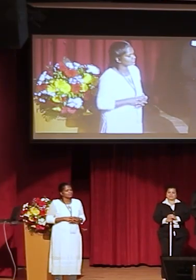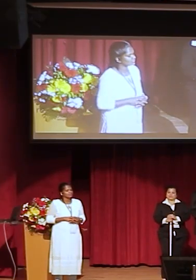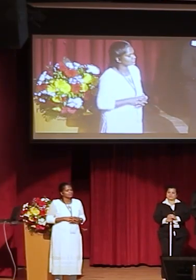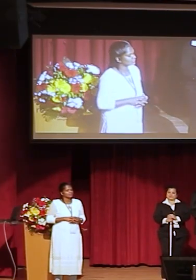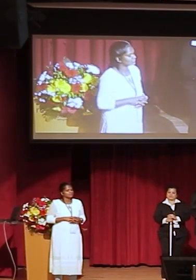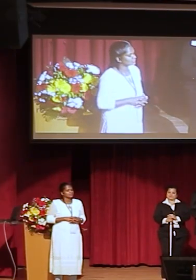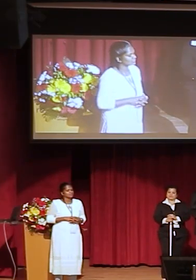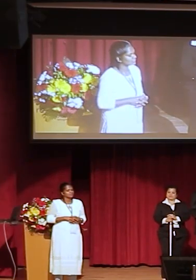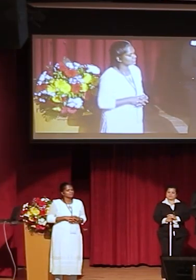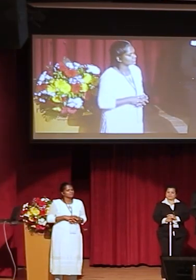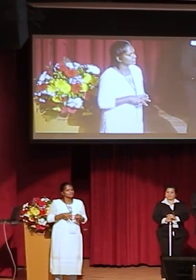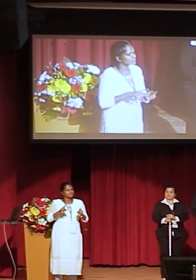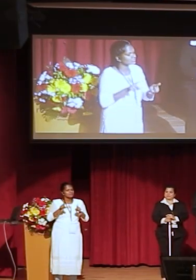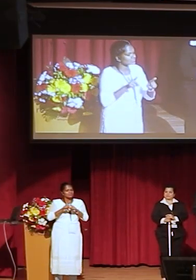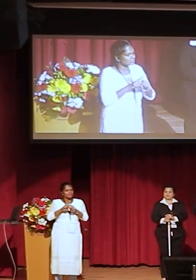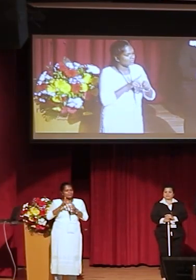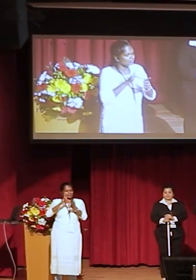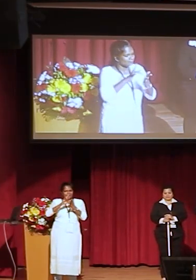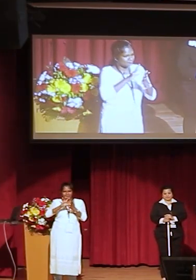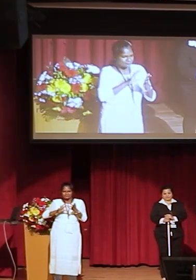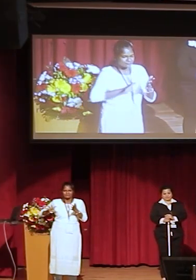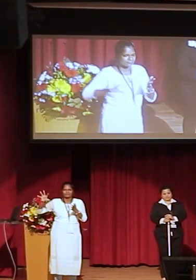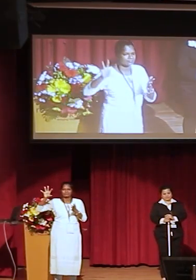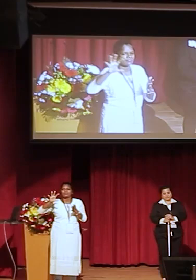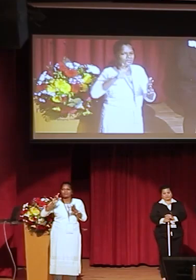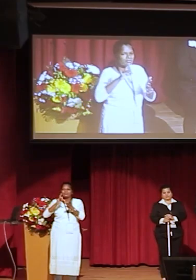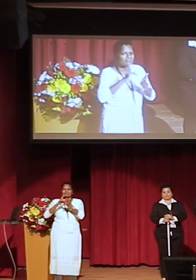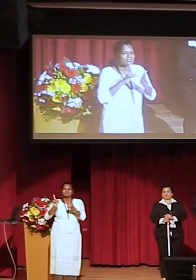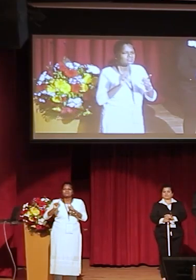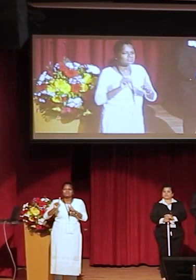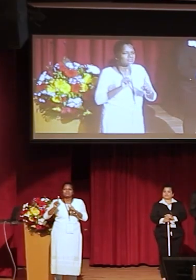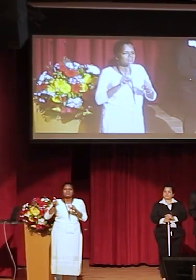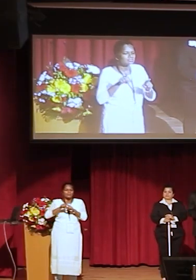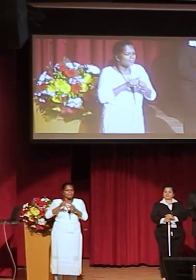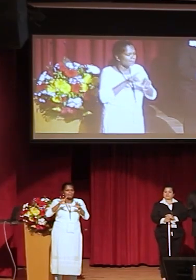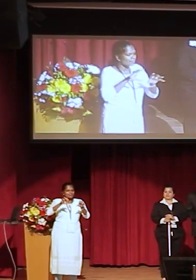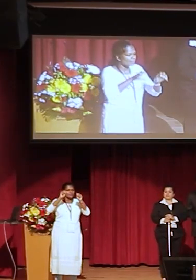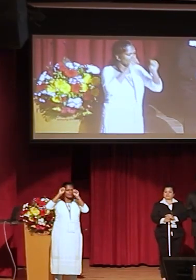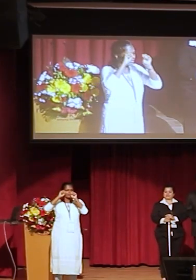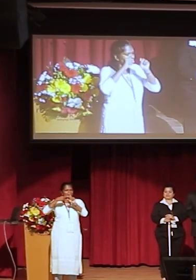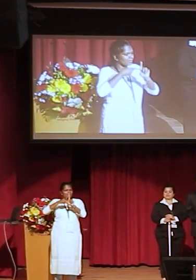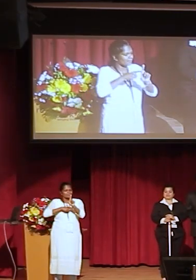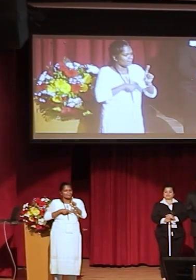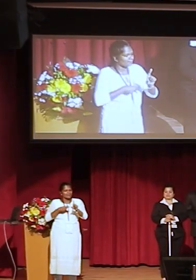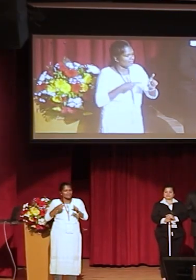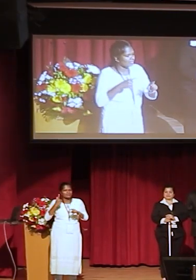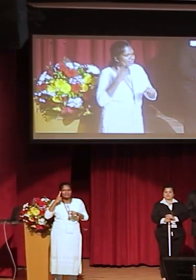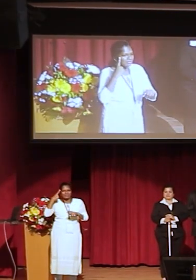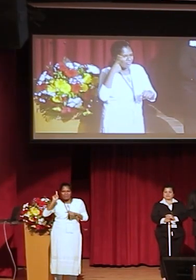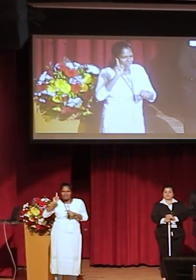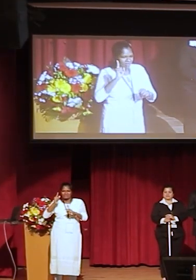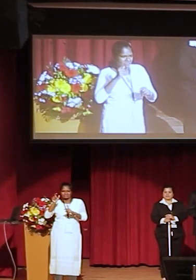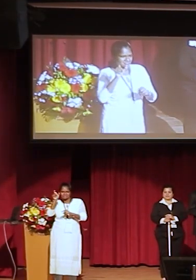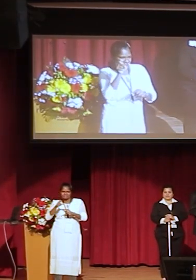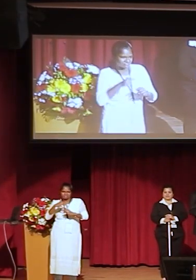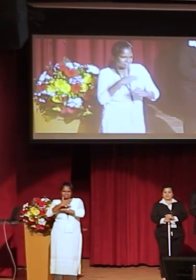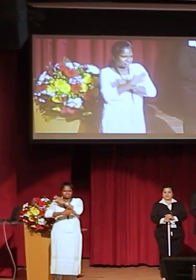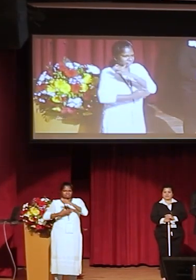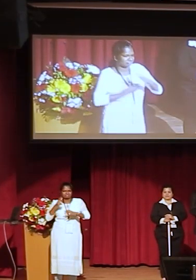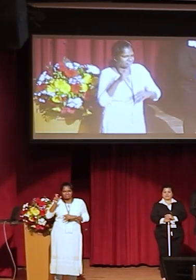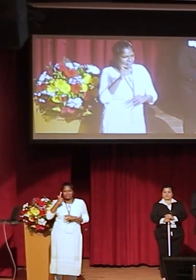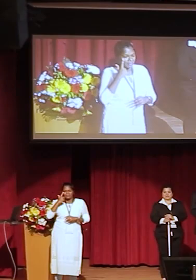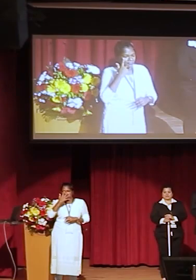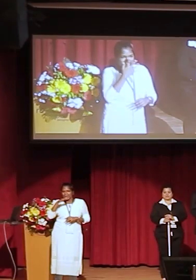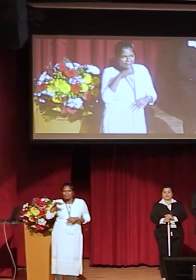STEM is an area which is not taken by a person with visual disability. Blind